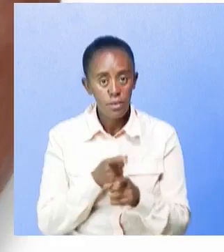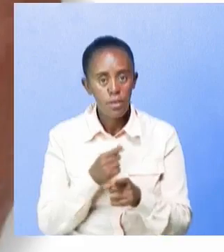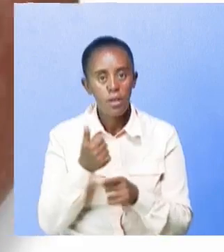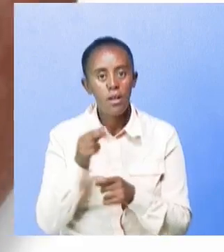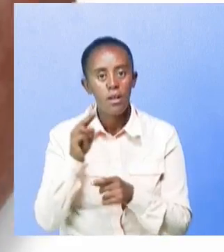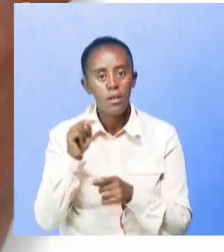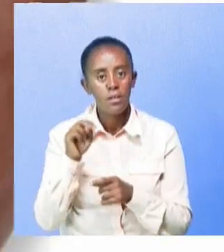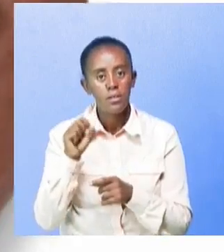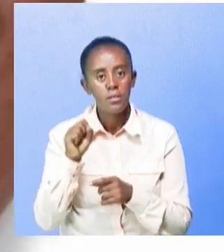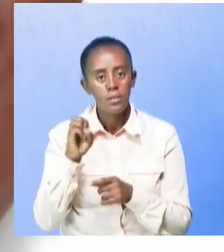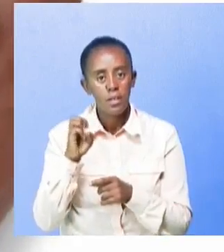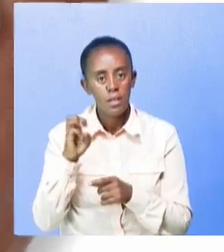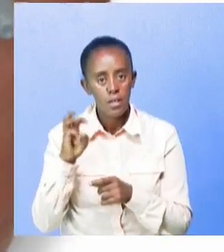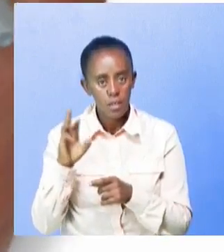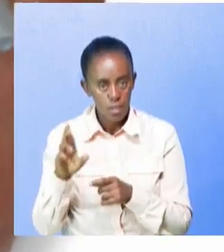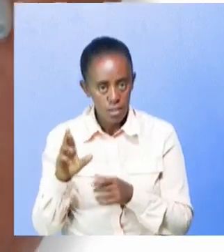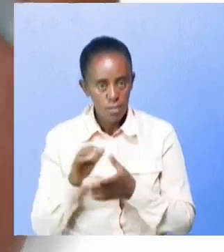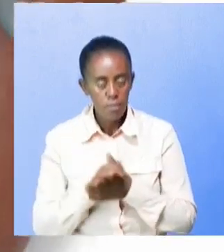until